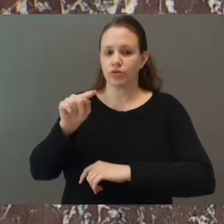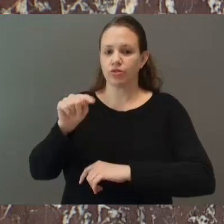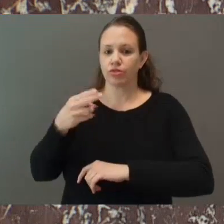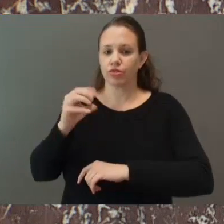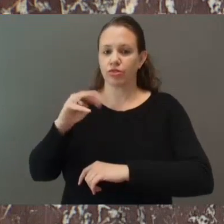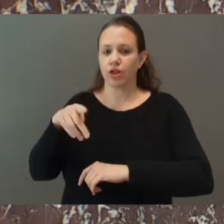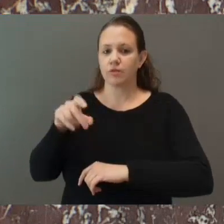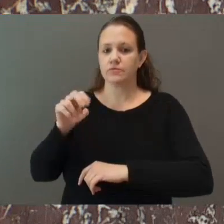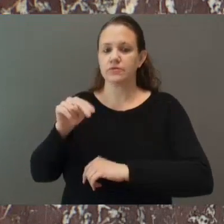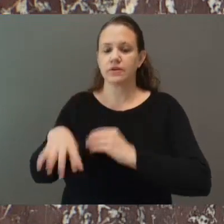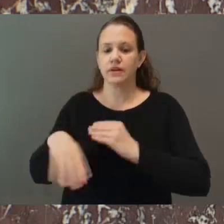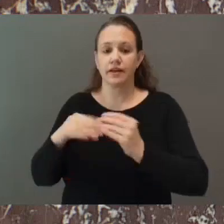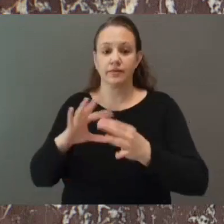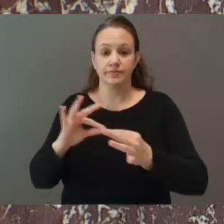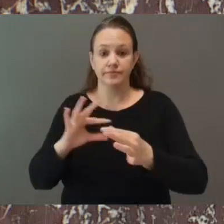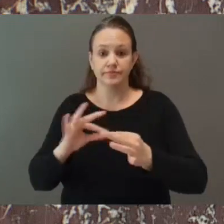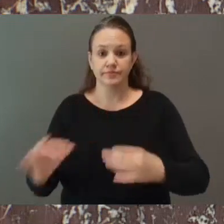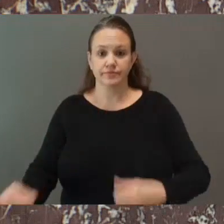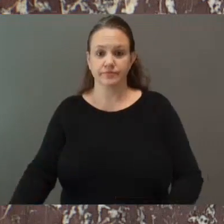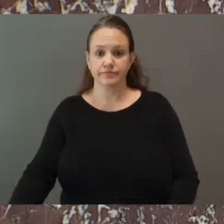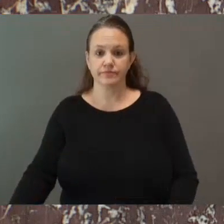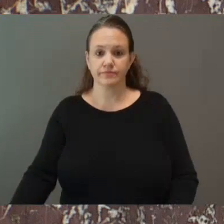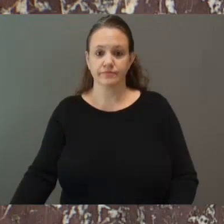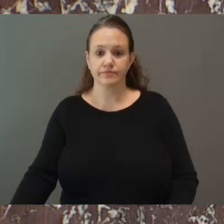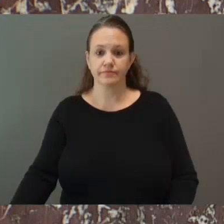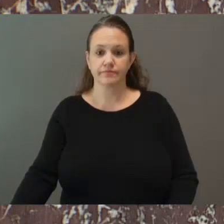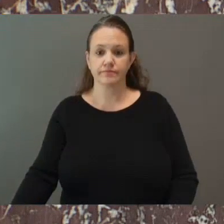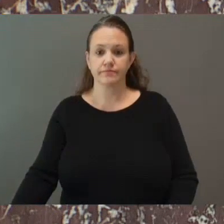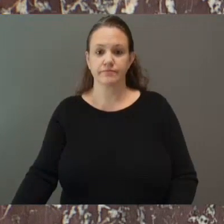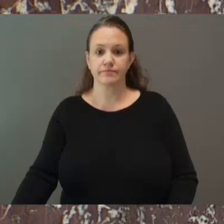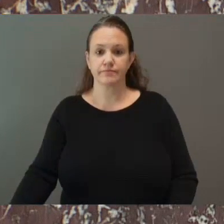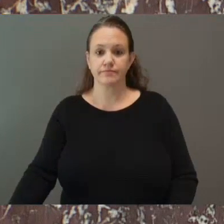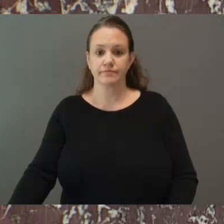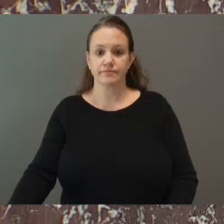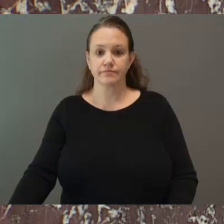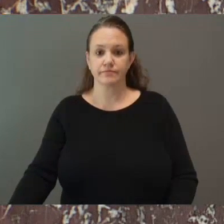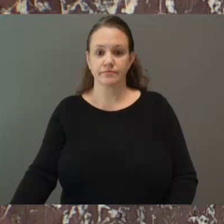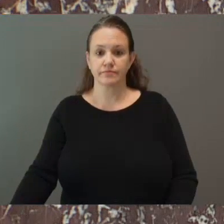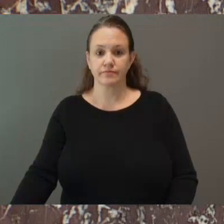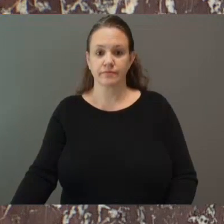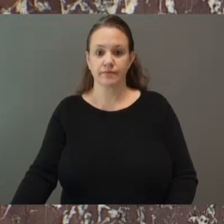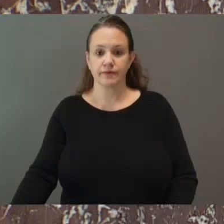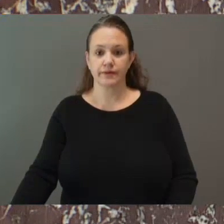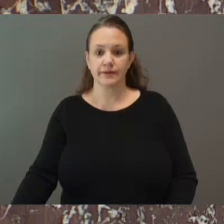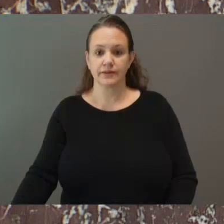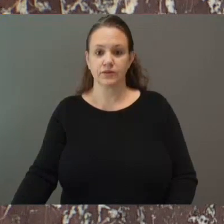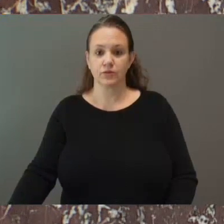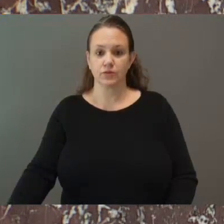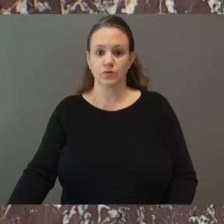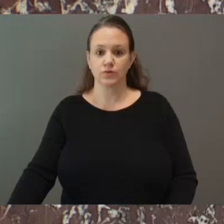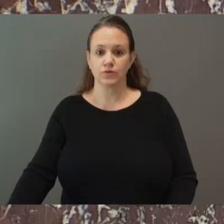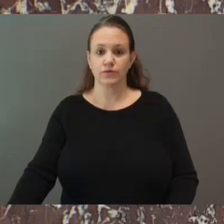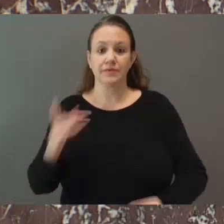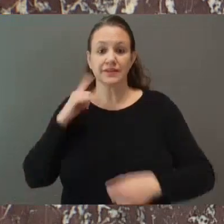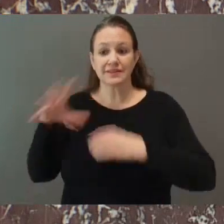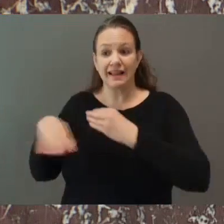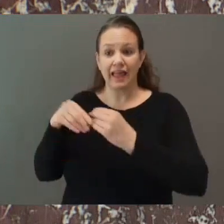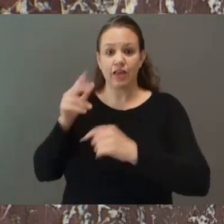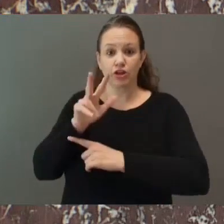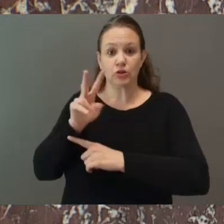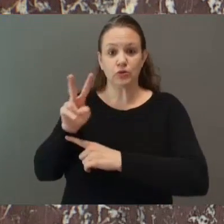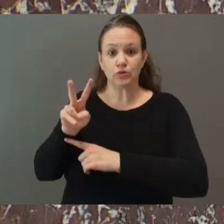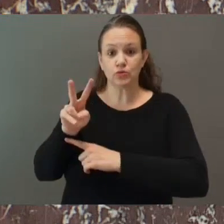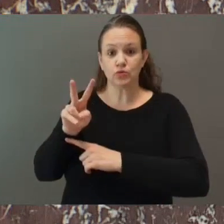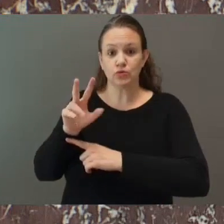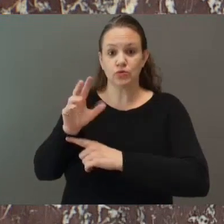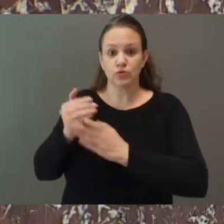raised 32 new and increased taxes under their watch, actually can't even get the right tax that we're talking about. We're talking about provincial fuel tax